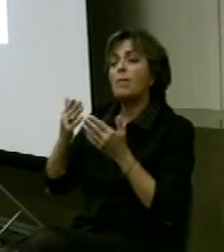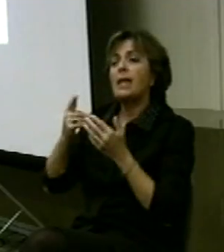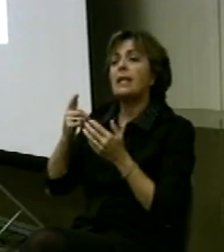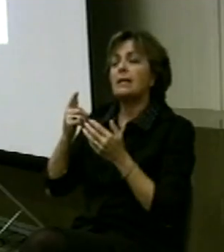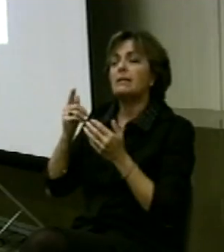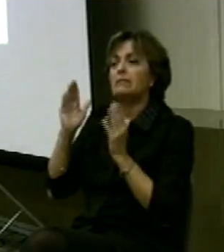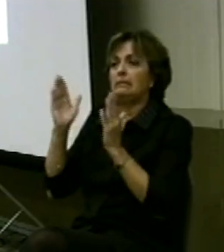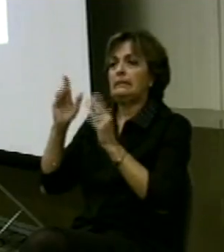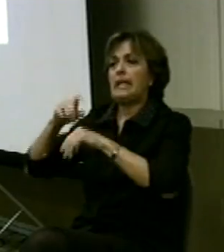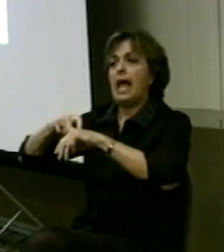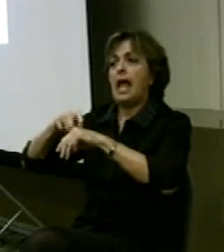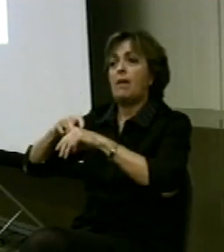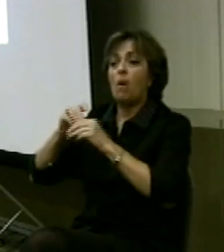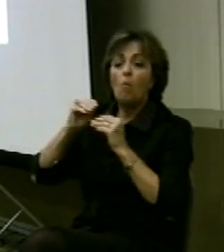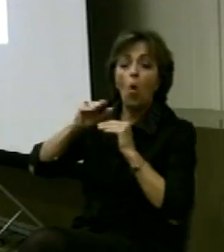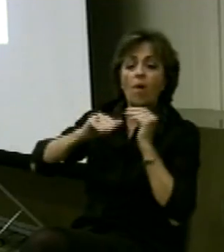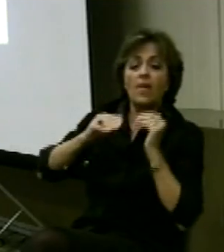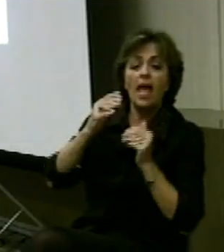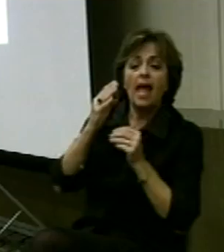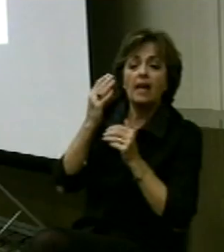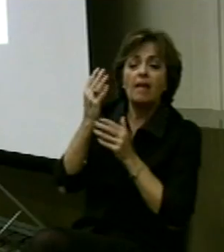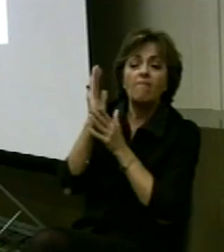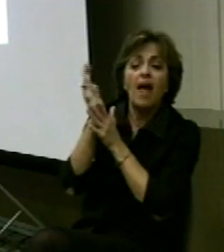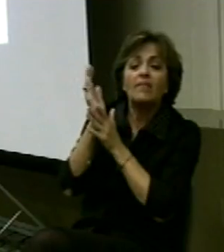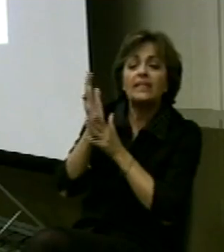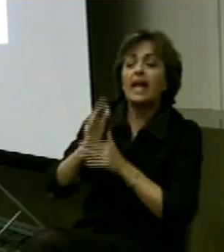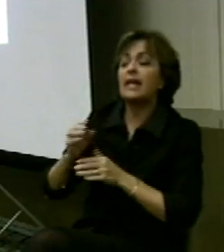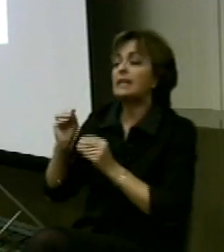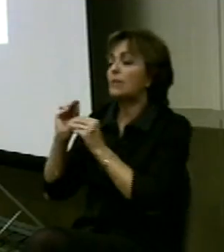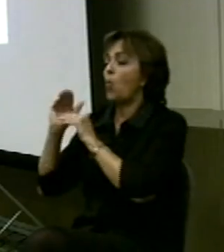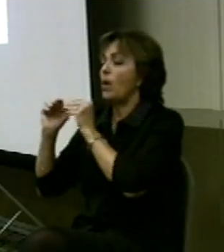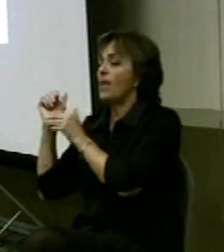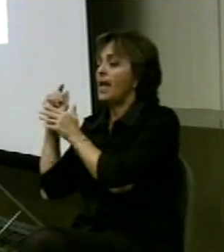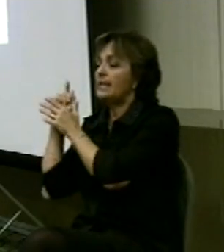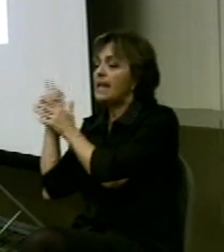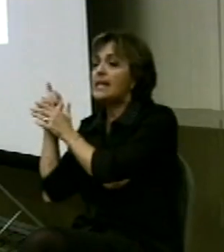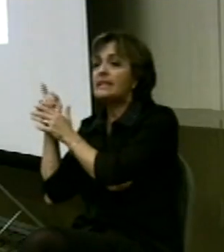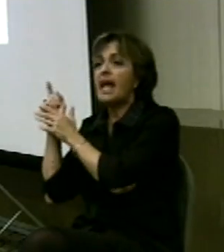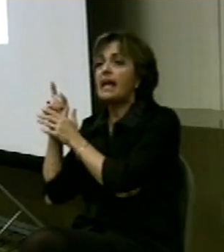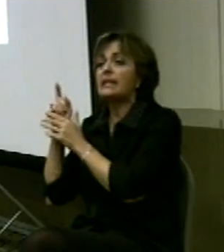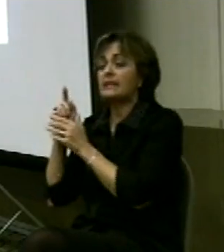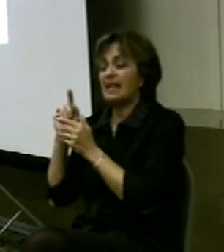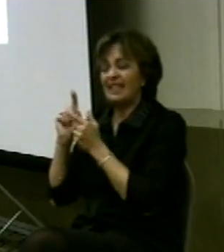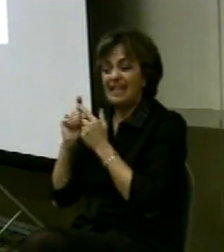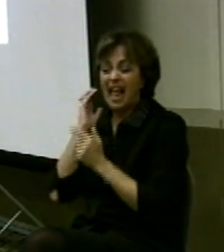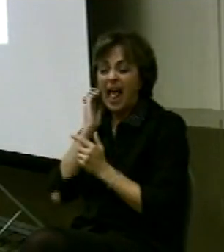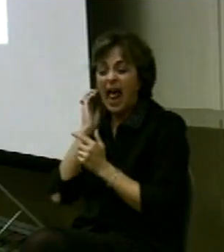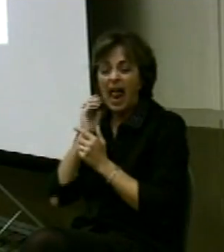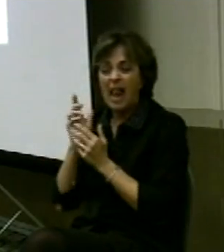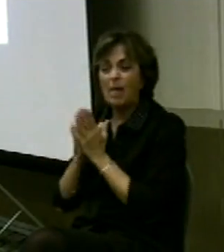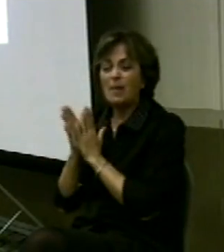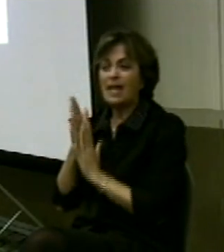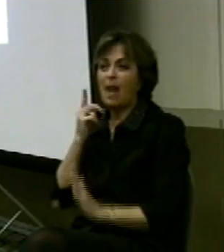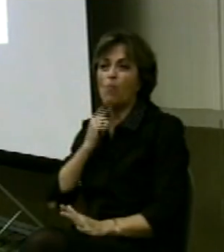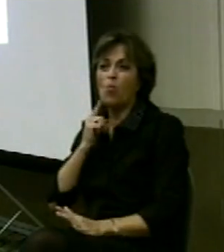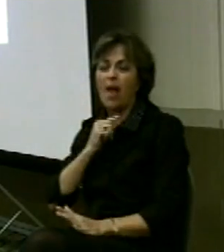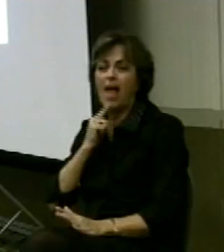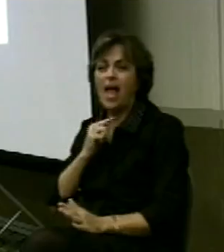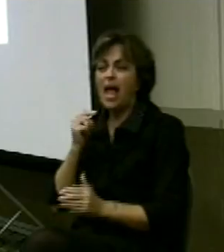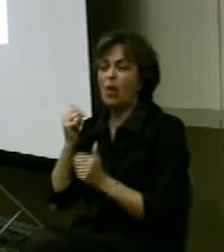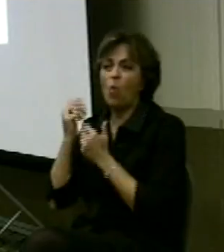more than 5 seconds, more than 10 seconds, until the appearance of the skin was red or until there